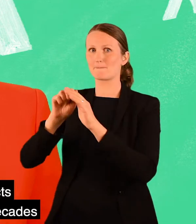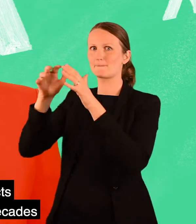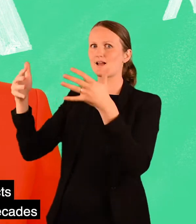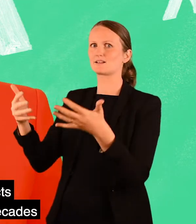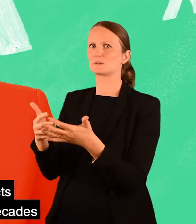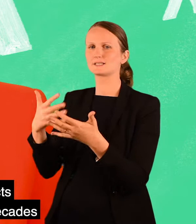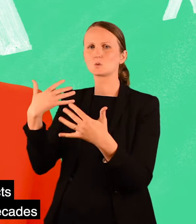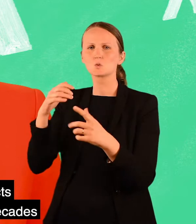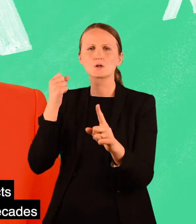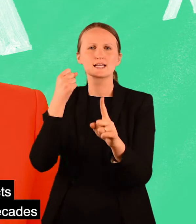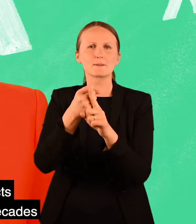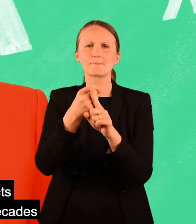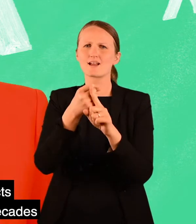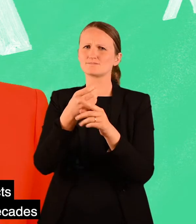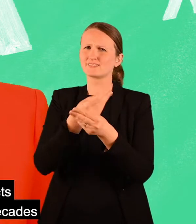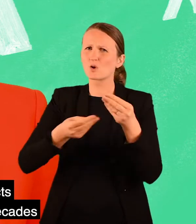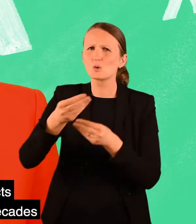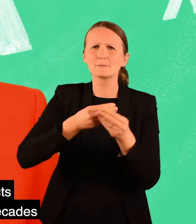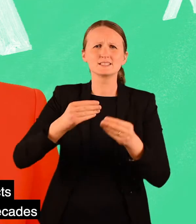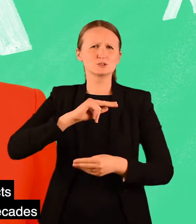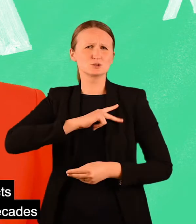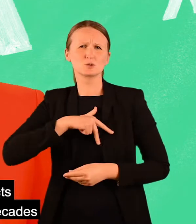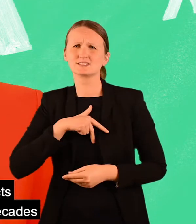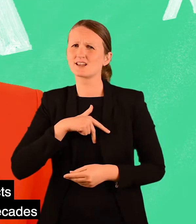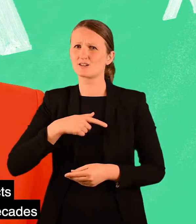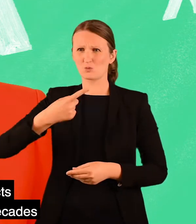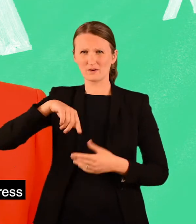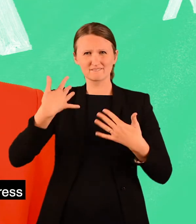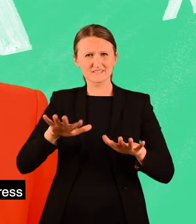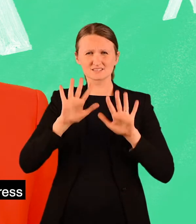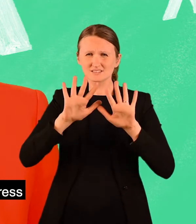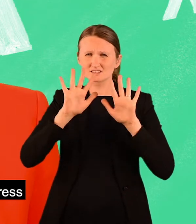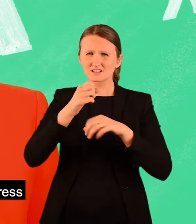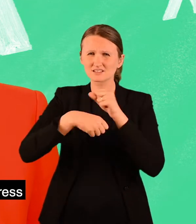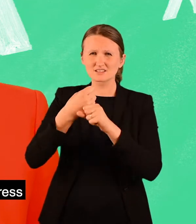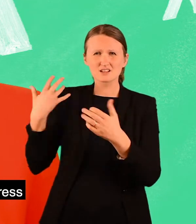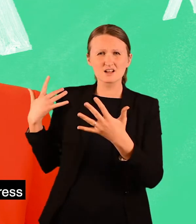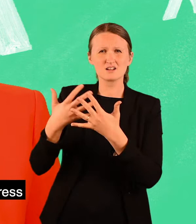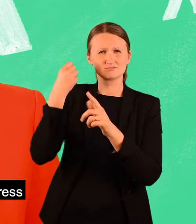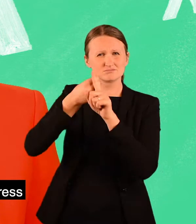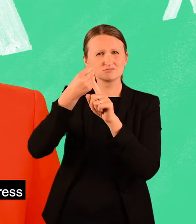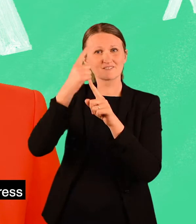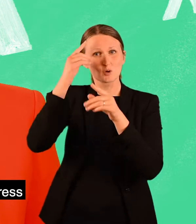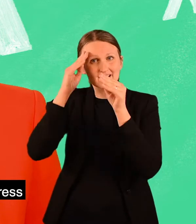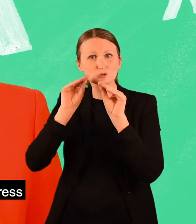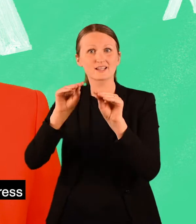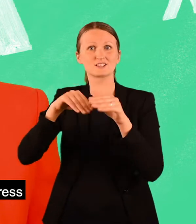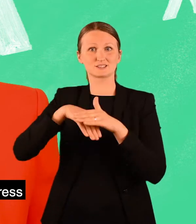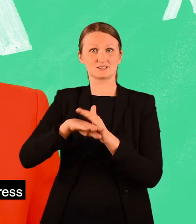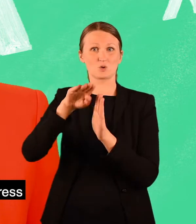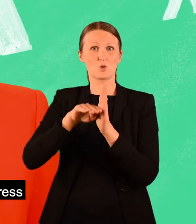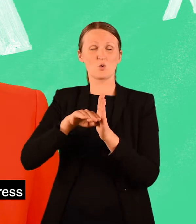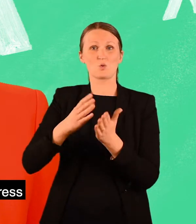social impacts of the pandemic risk jeopardising decades of hard-fought-for education progress